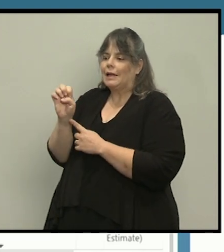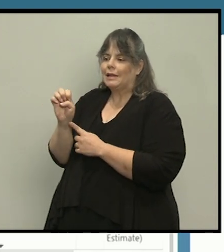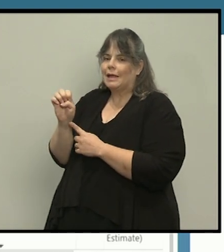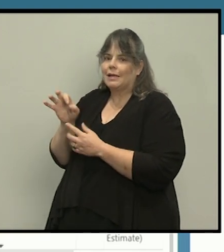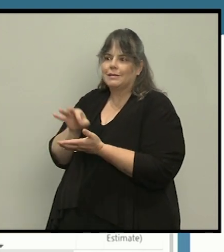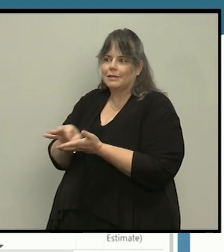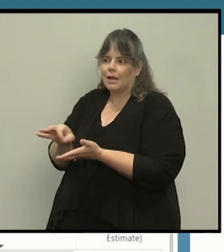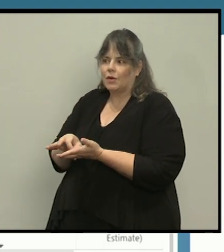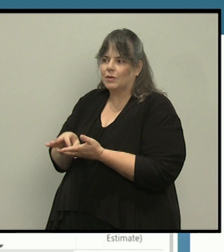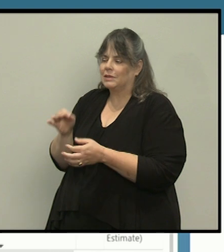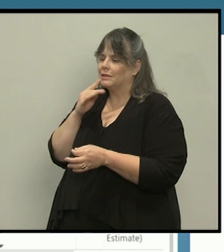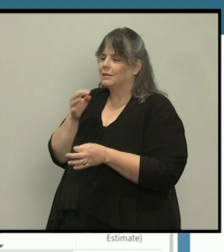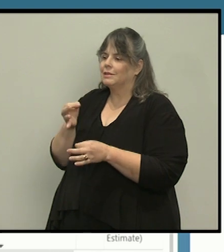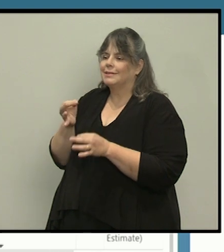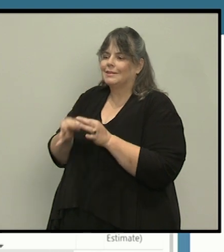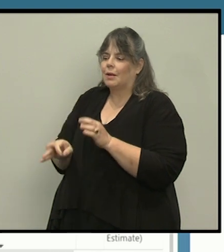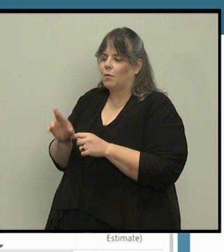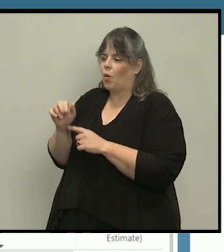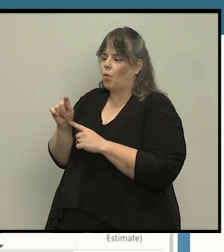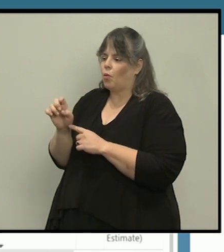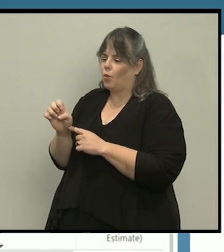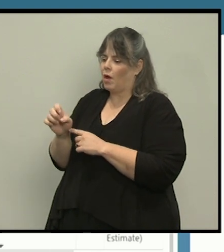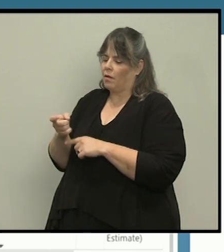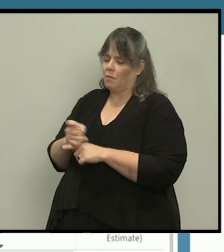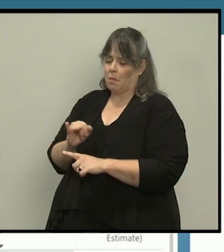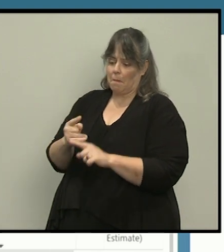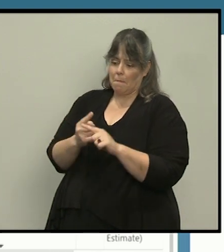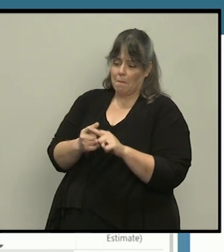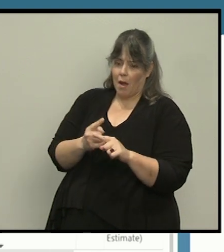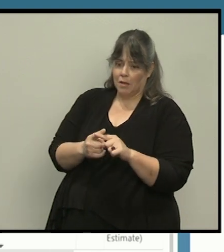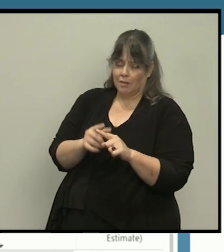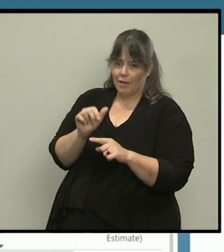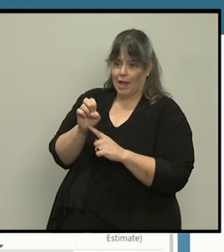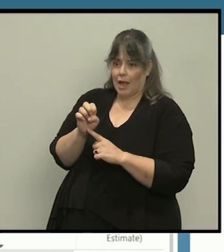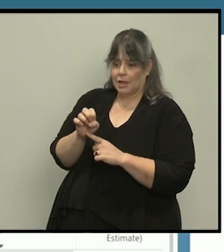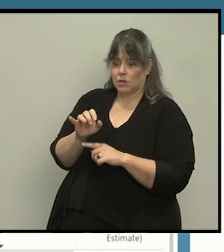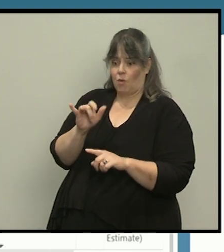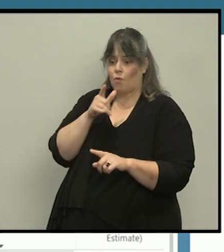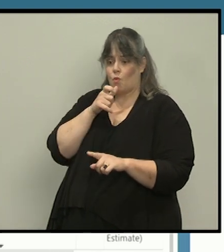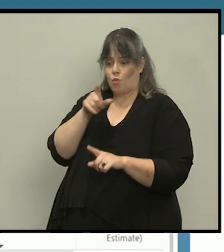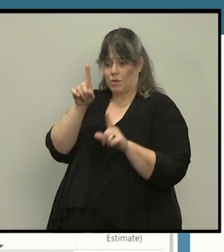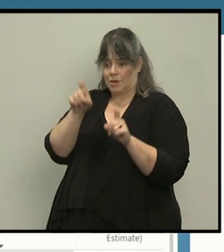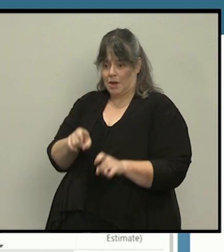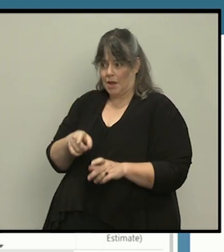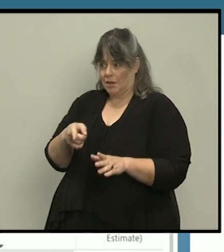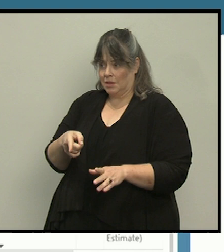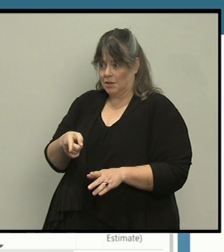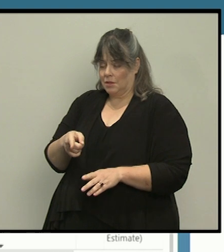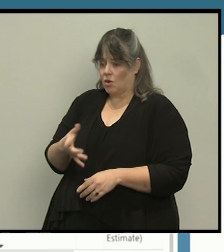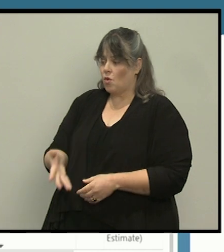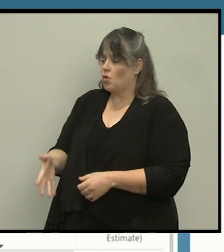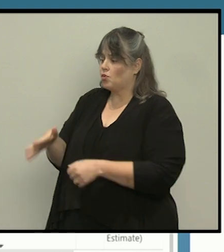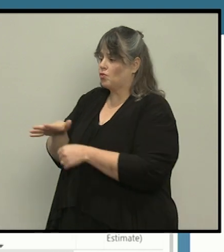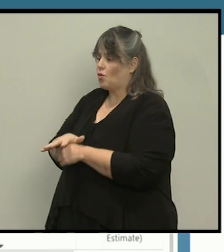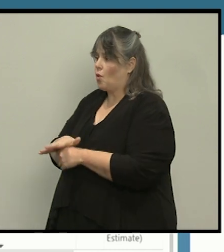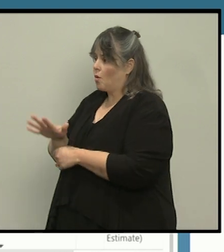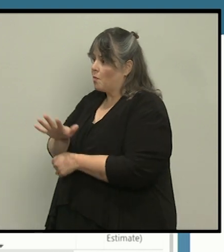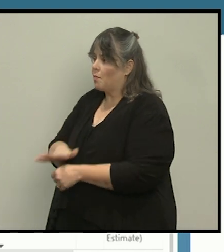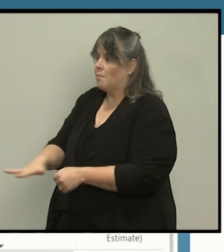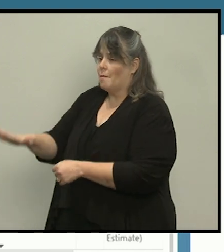rates based on dividing the positive cases of those tested by the total